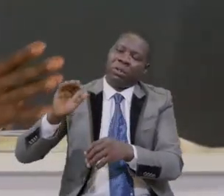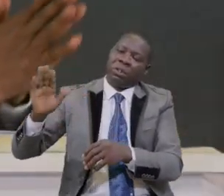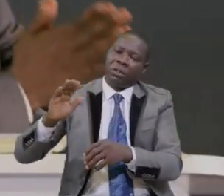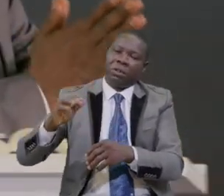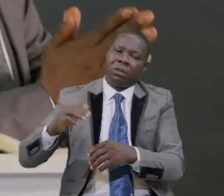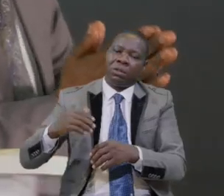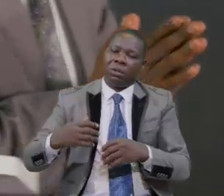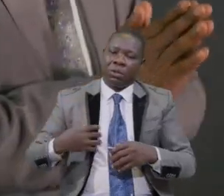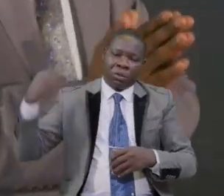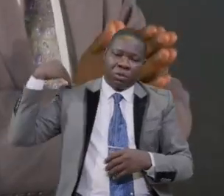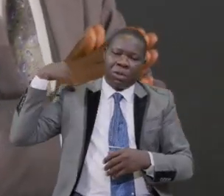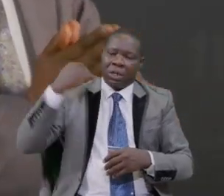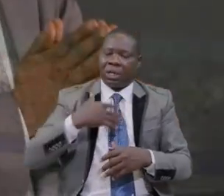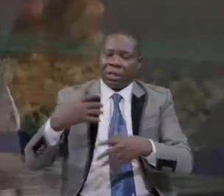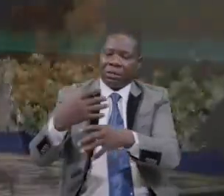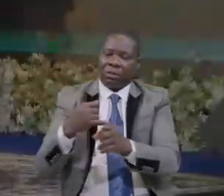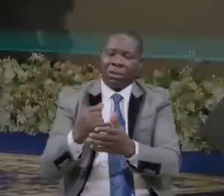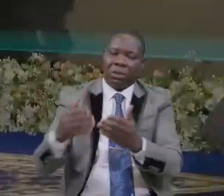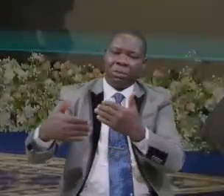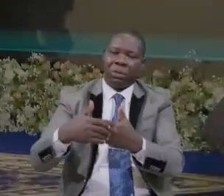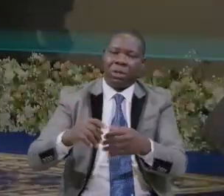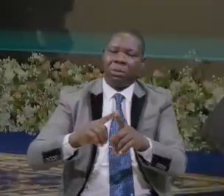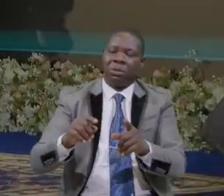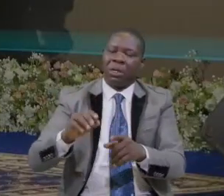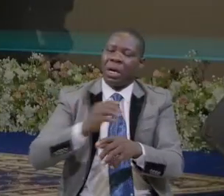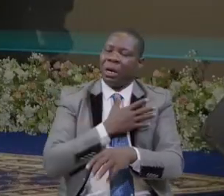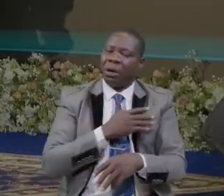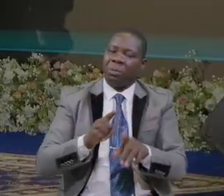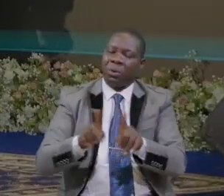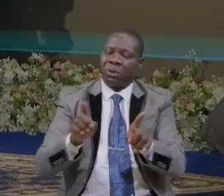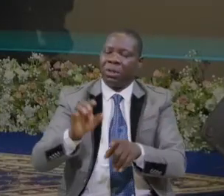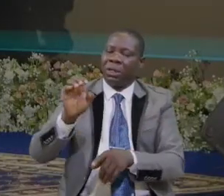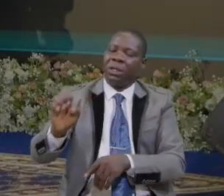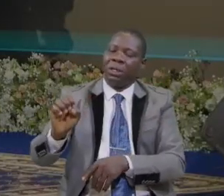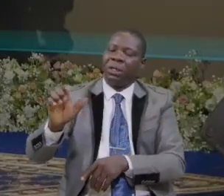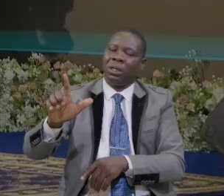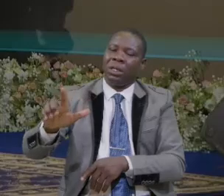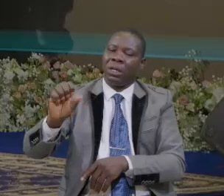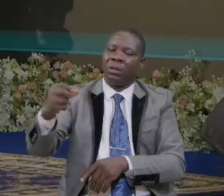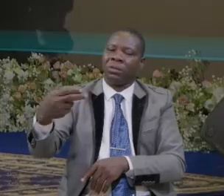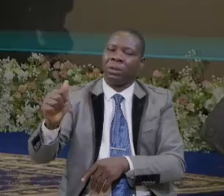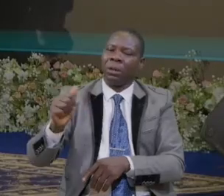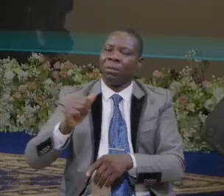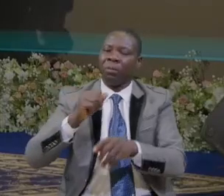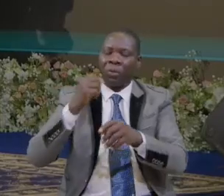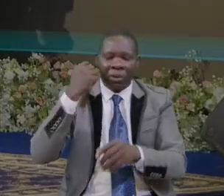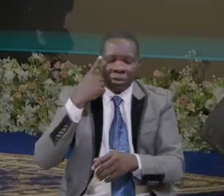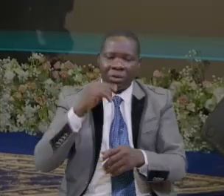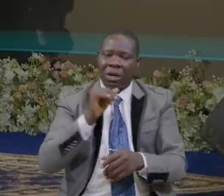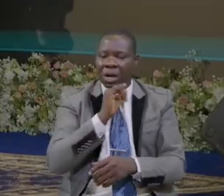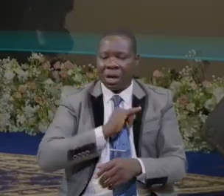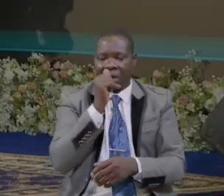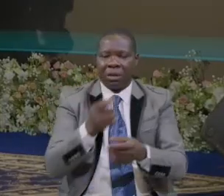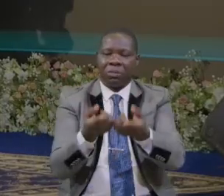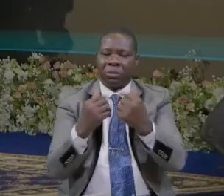And Elisha understood. He said, I'm coming. Let me tell daddy and mommy that I'm gone. I'm gone with you. He said, what